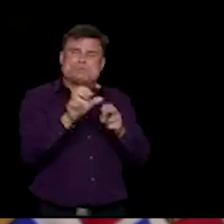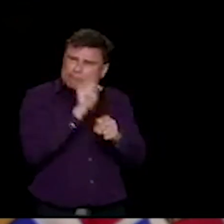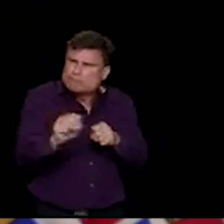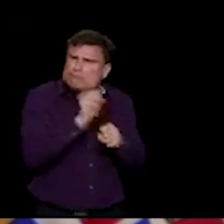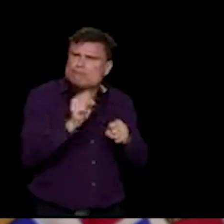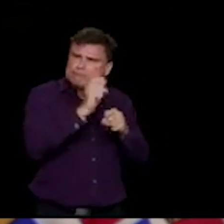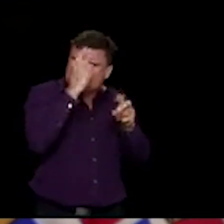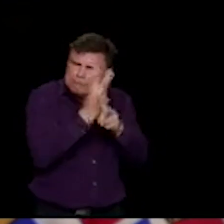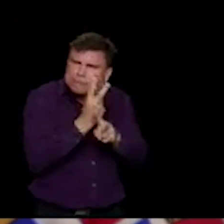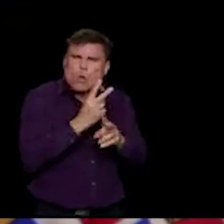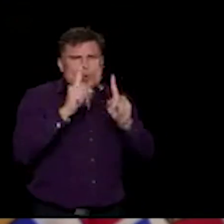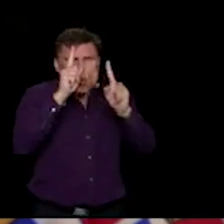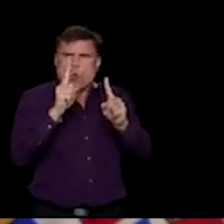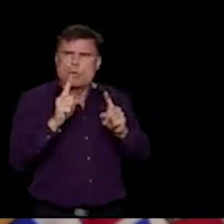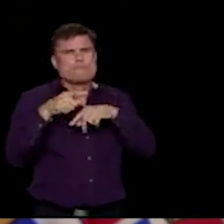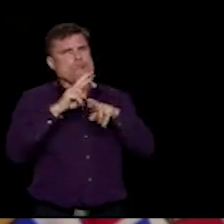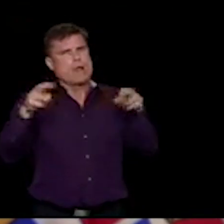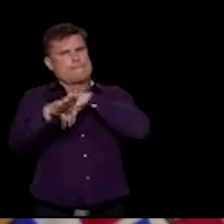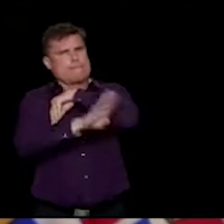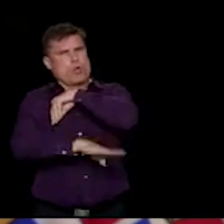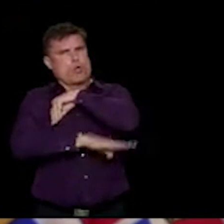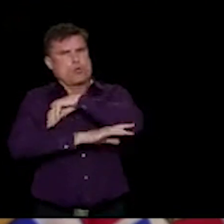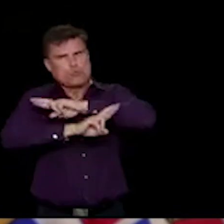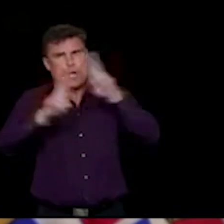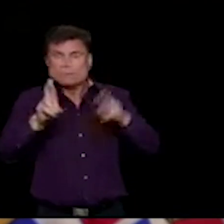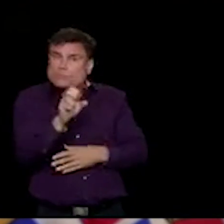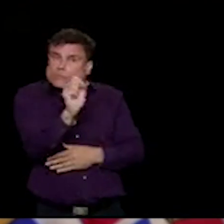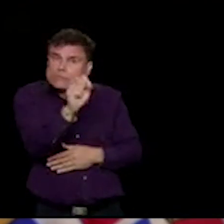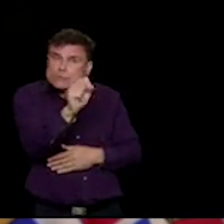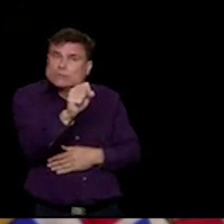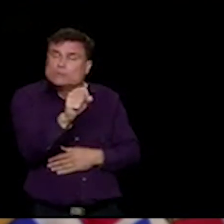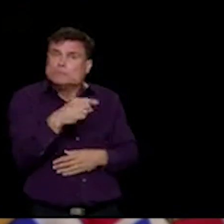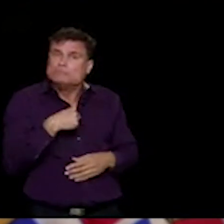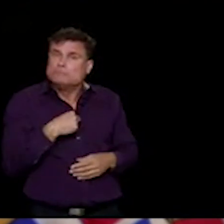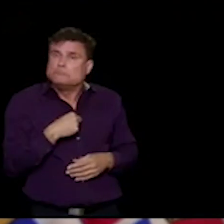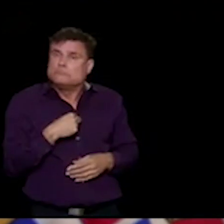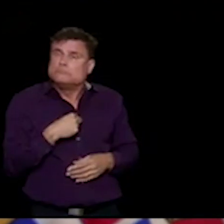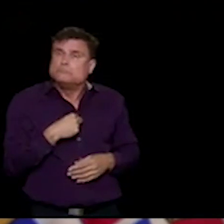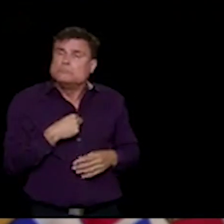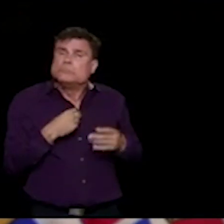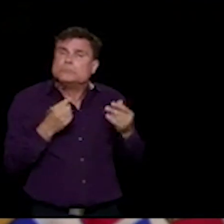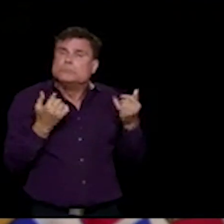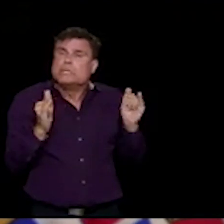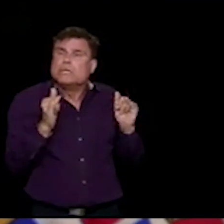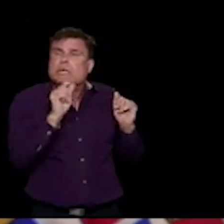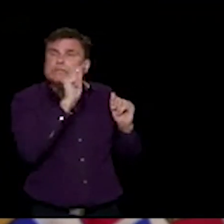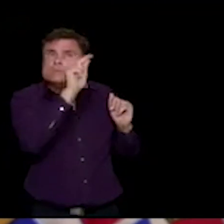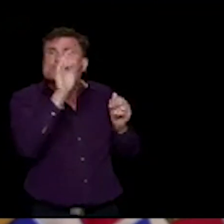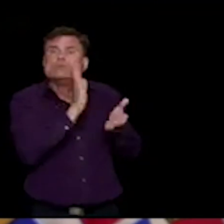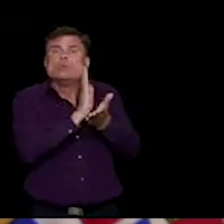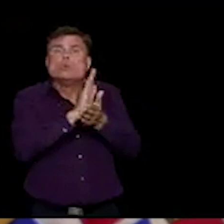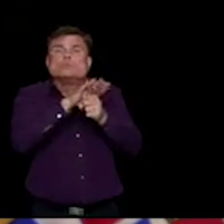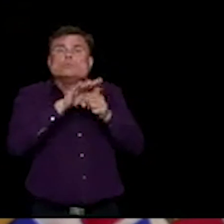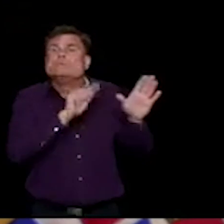that educators have what they need in the school system coming up. But yes, this plan, the details will be worked out on an